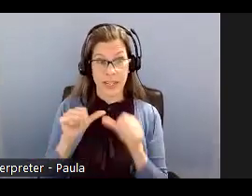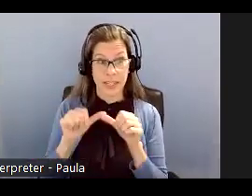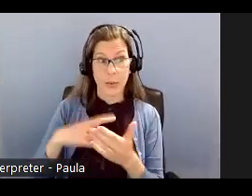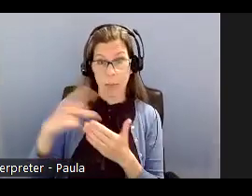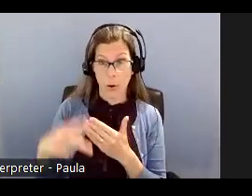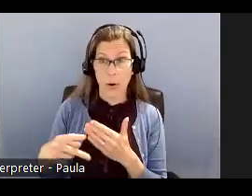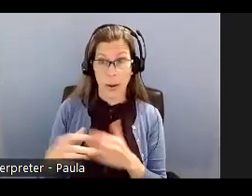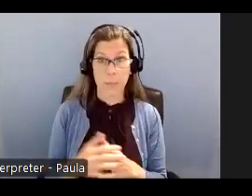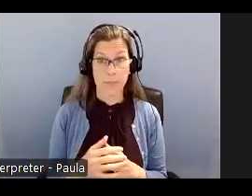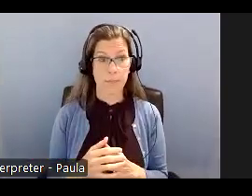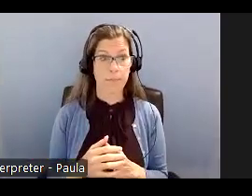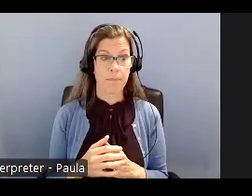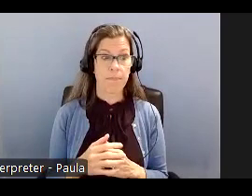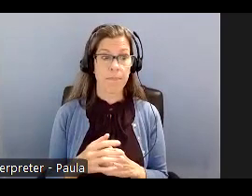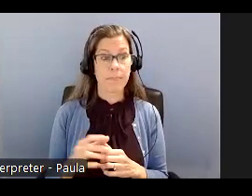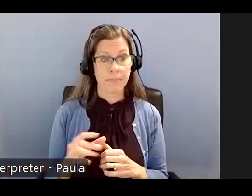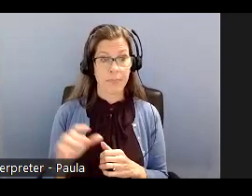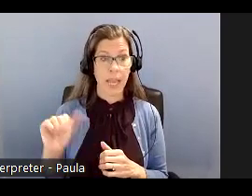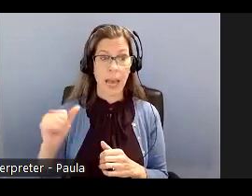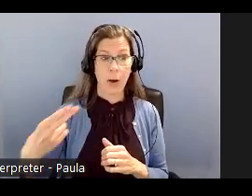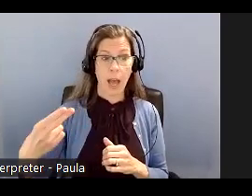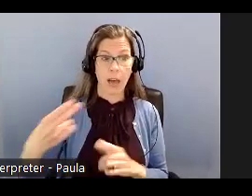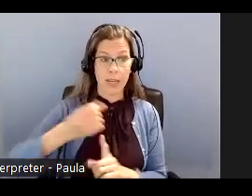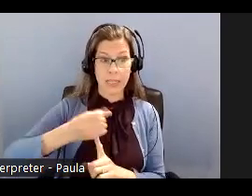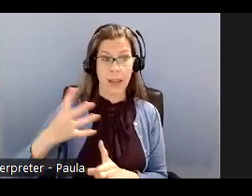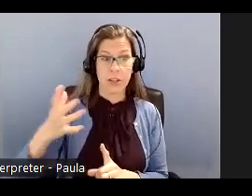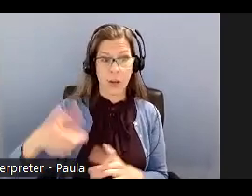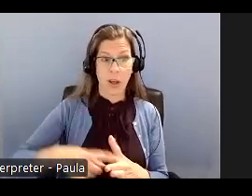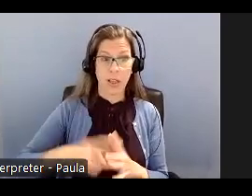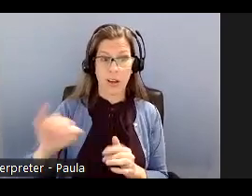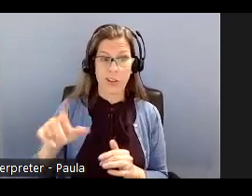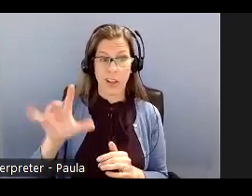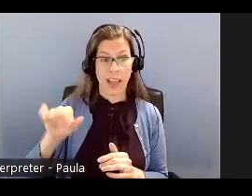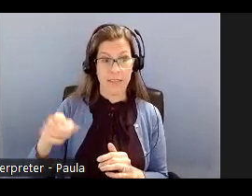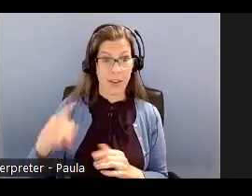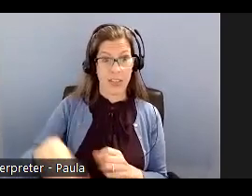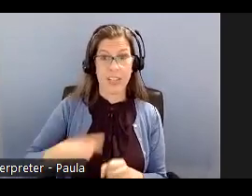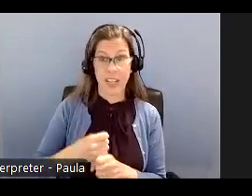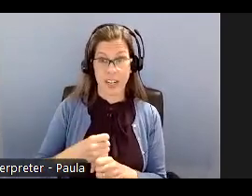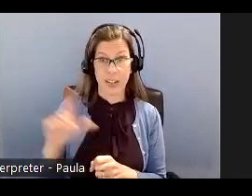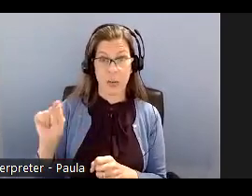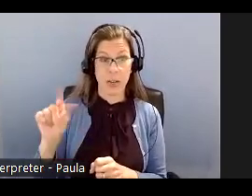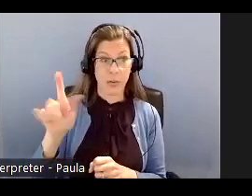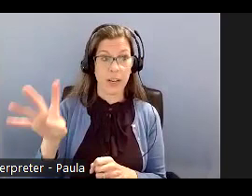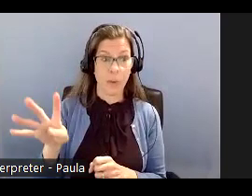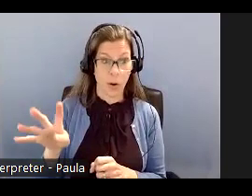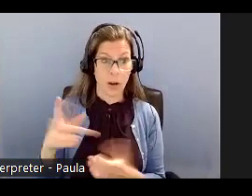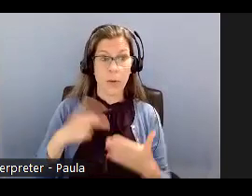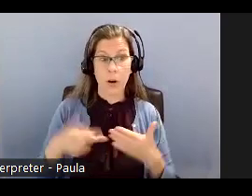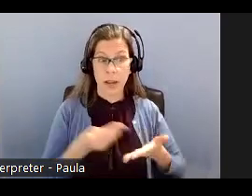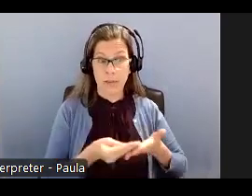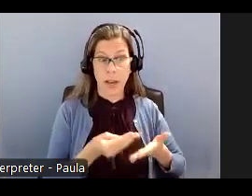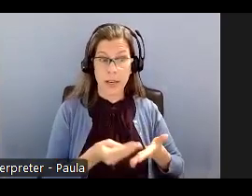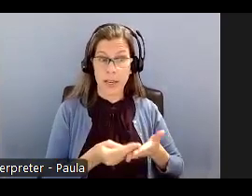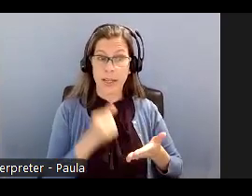program. The Apple Health expansion will launch July 1st of this year, 2024. Program funding